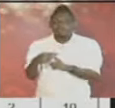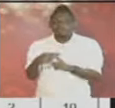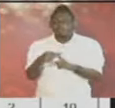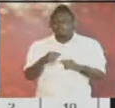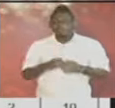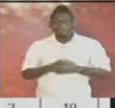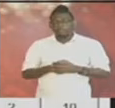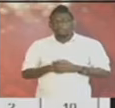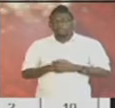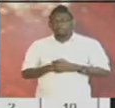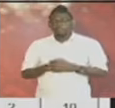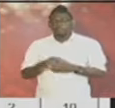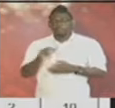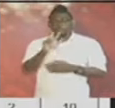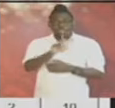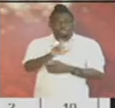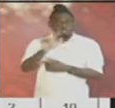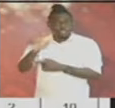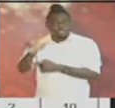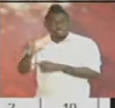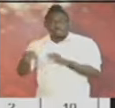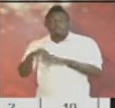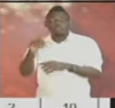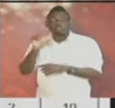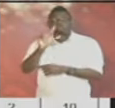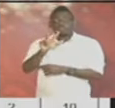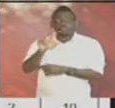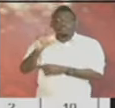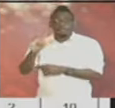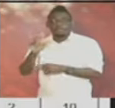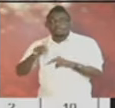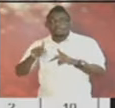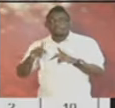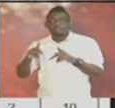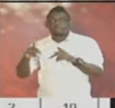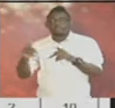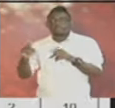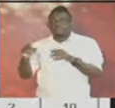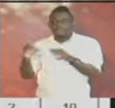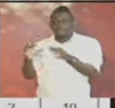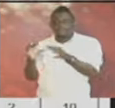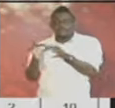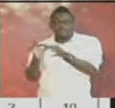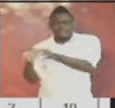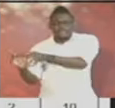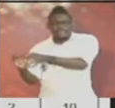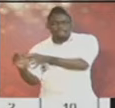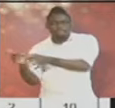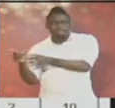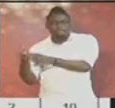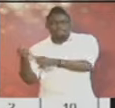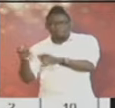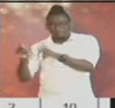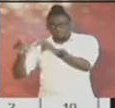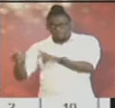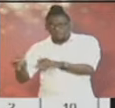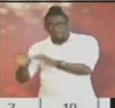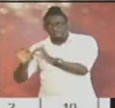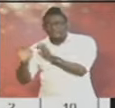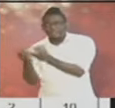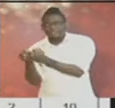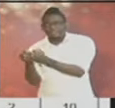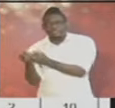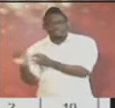33 out of the 43 were linked to someone else within a family or the same home or the same address, which is